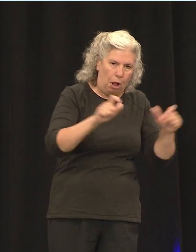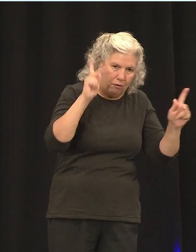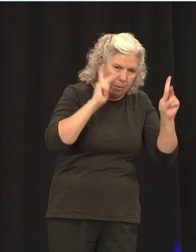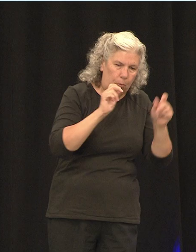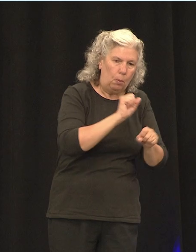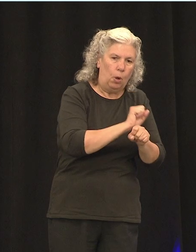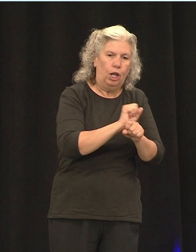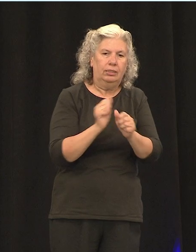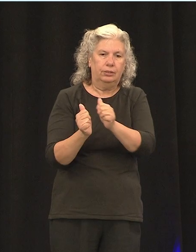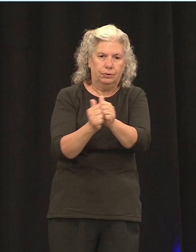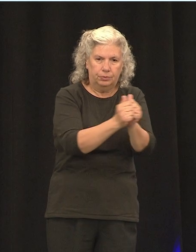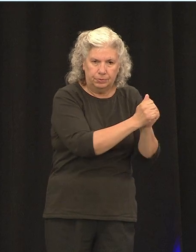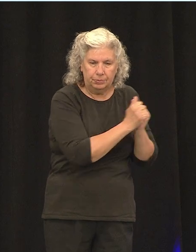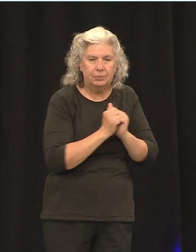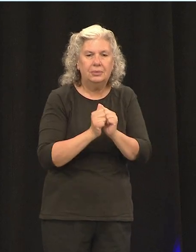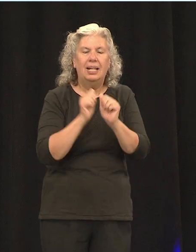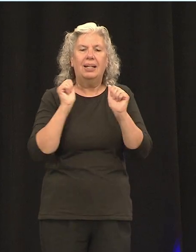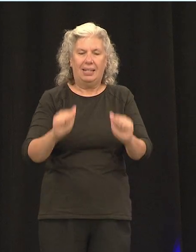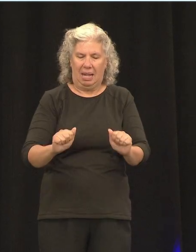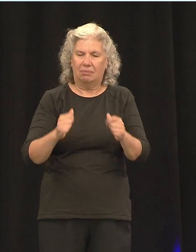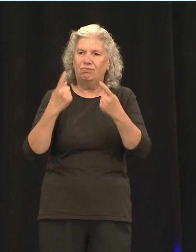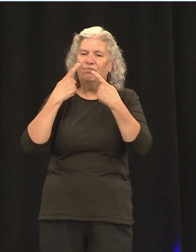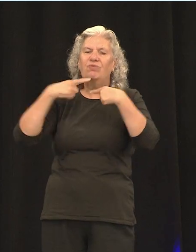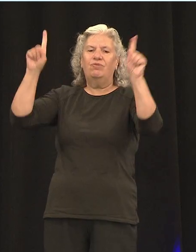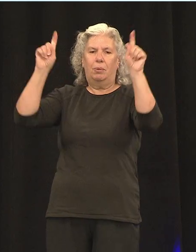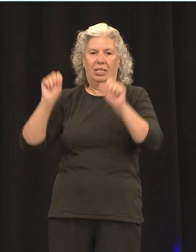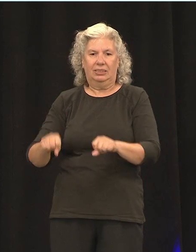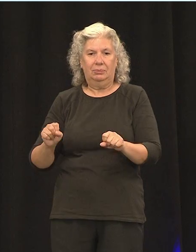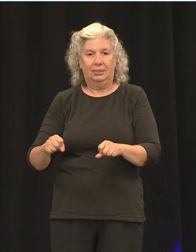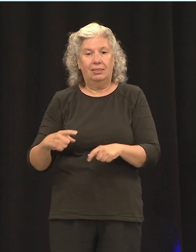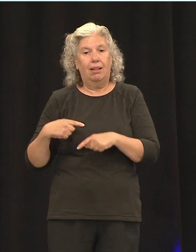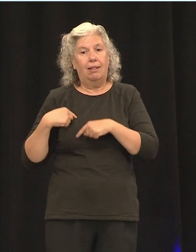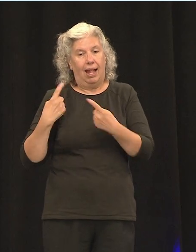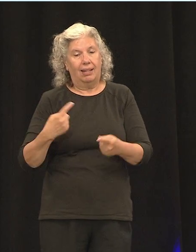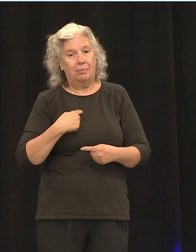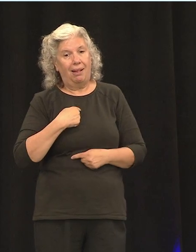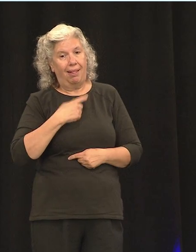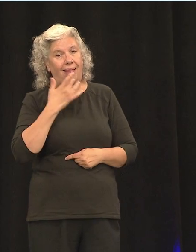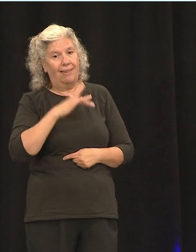really lucky that we had great teams in place to make that possible.